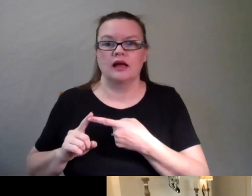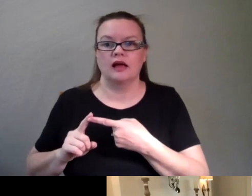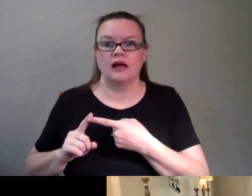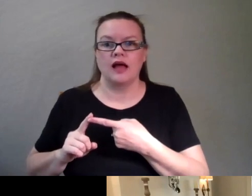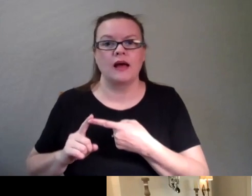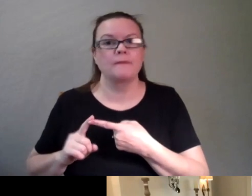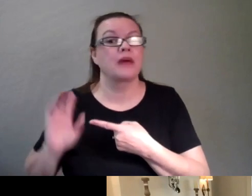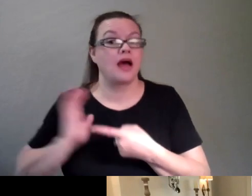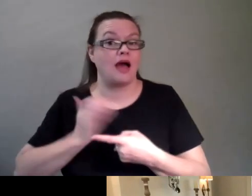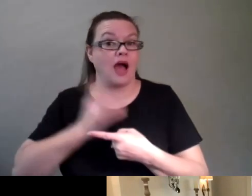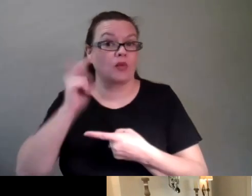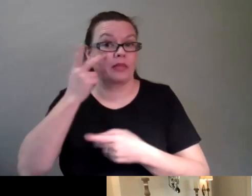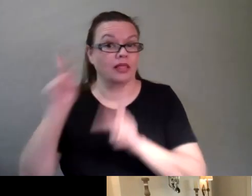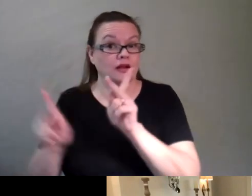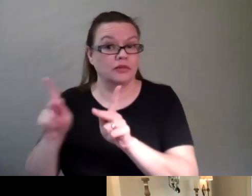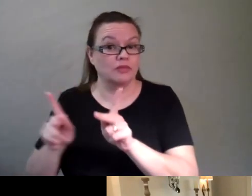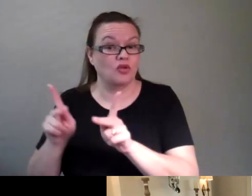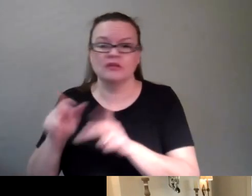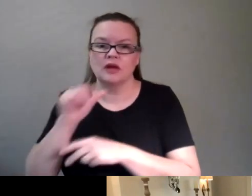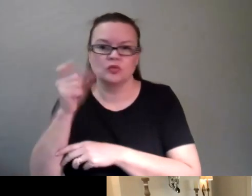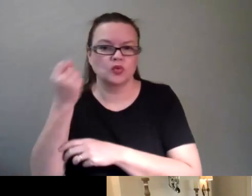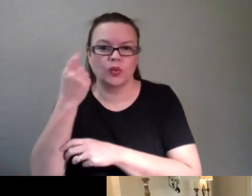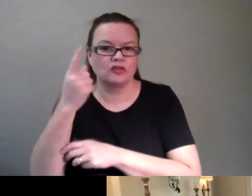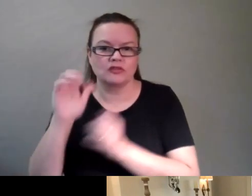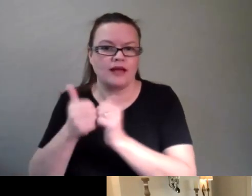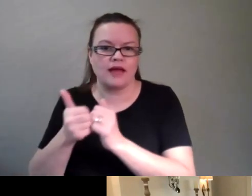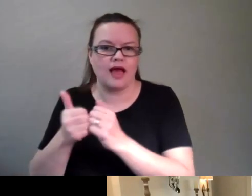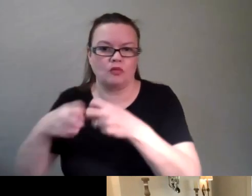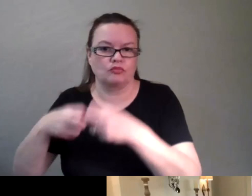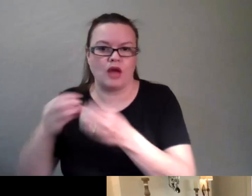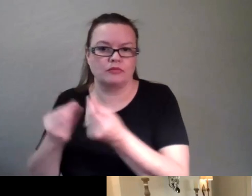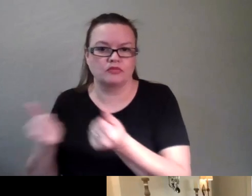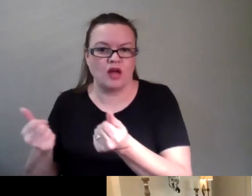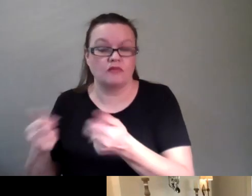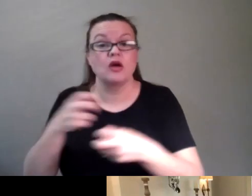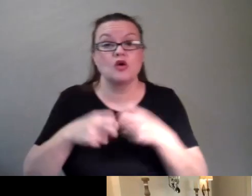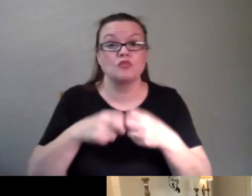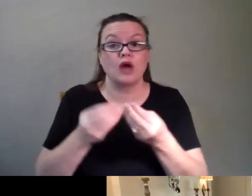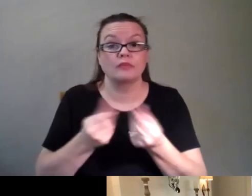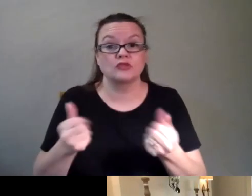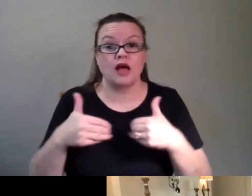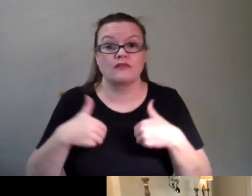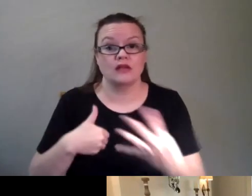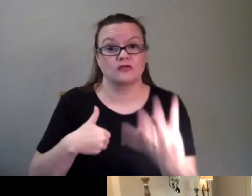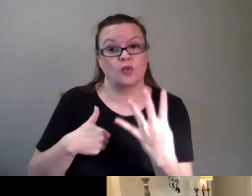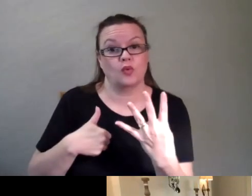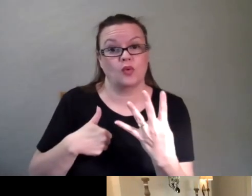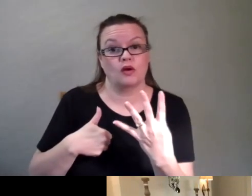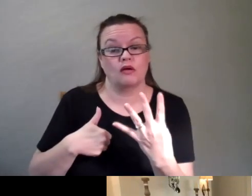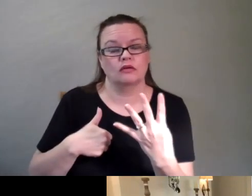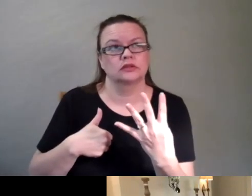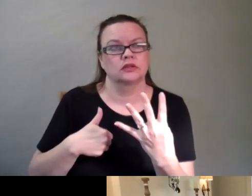solving. Problem solving goes through four stages. You talk about the problem, you talk about